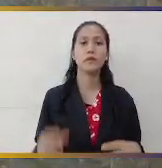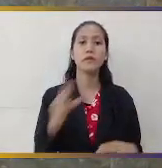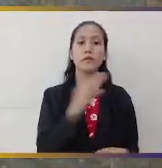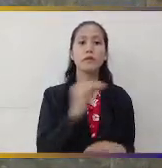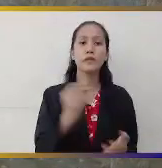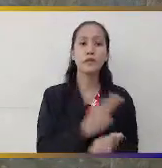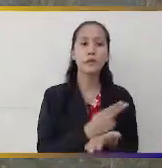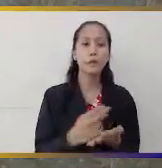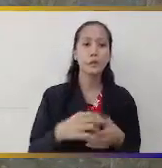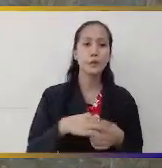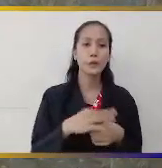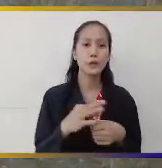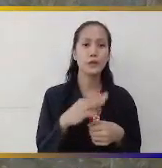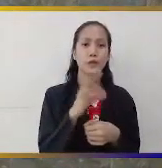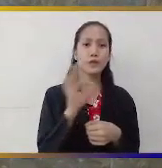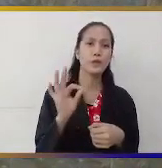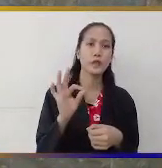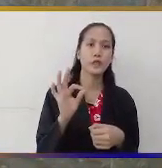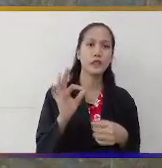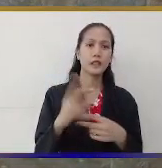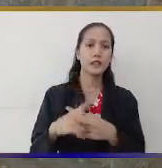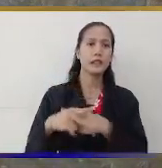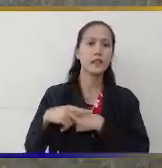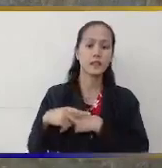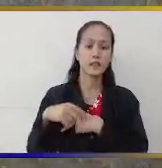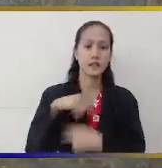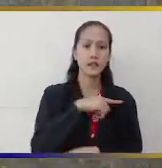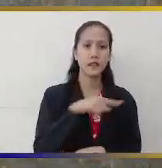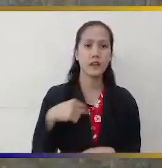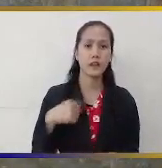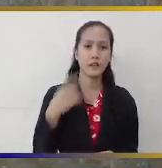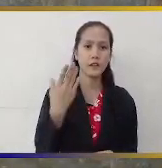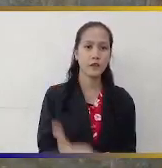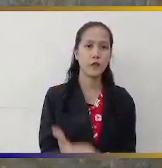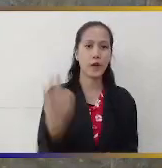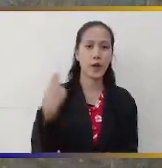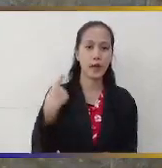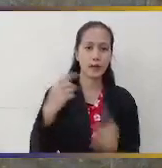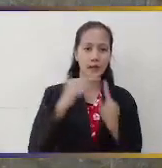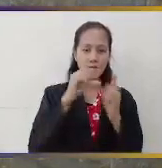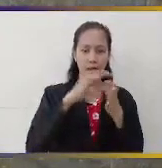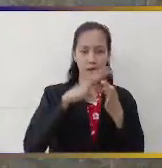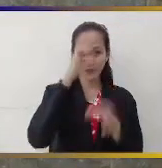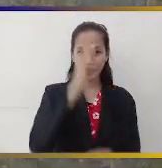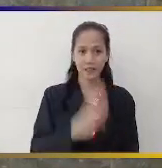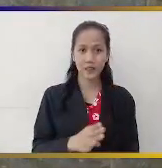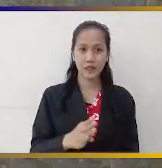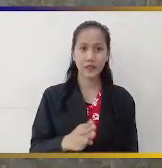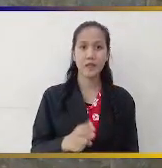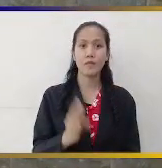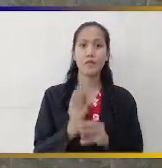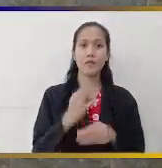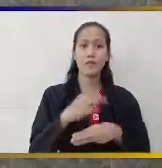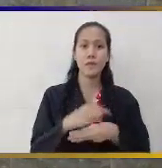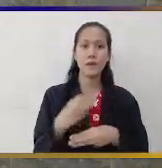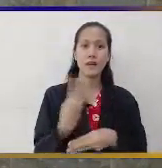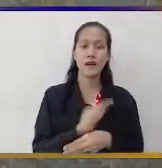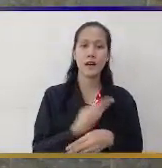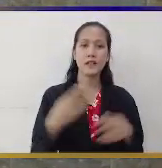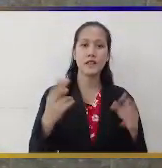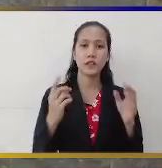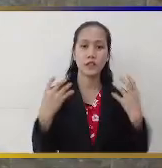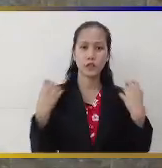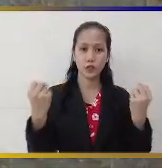Spirit of God protecting. But most of all, you've got the word of God empowering you and showing you what